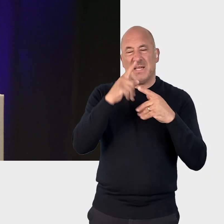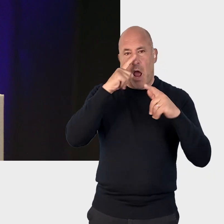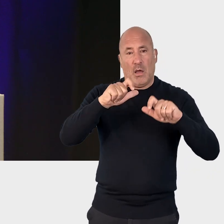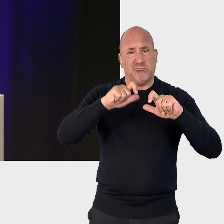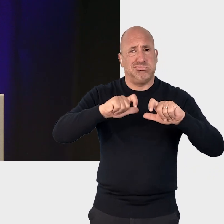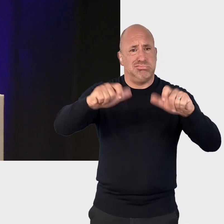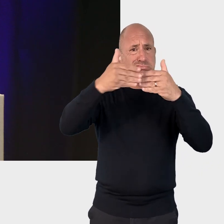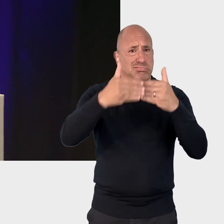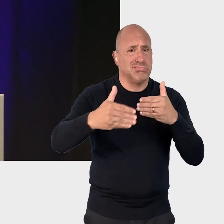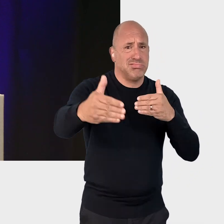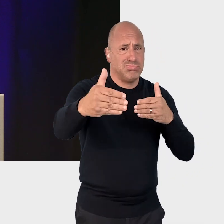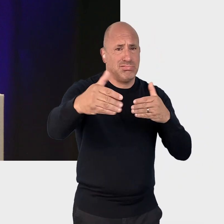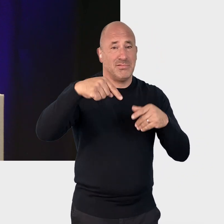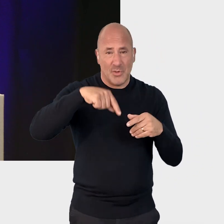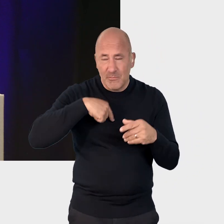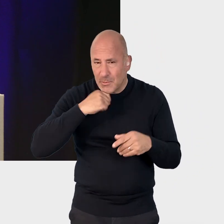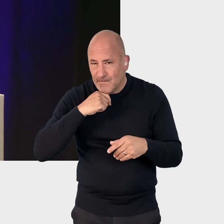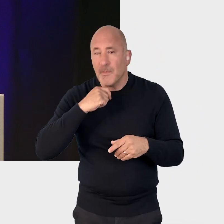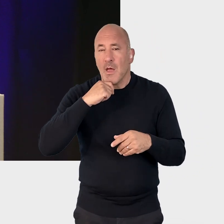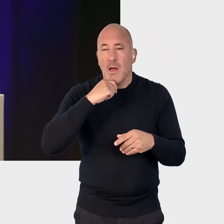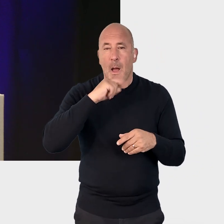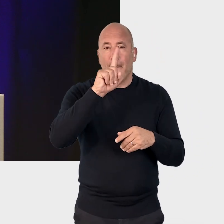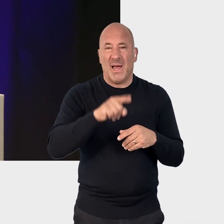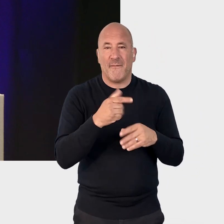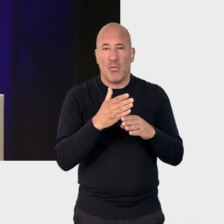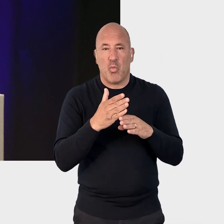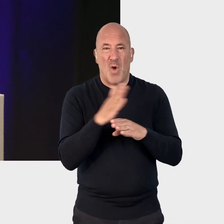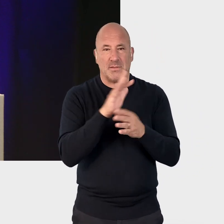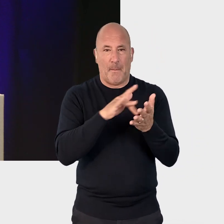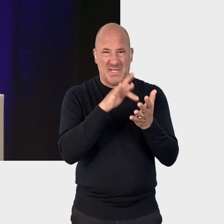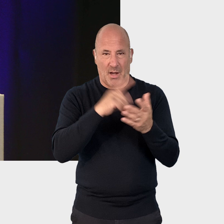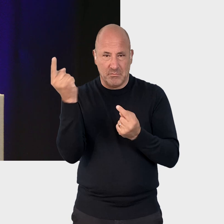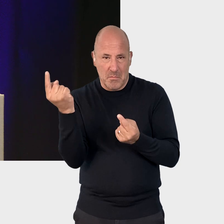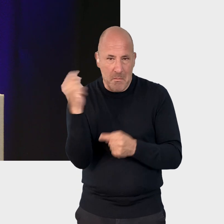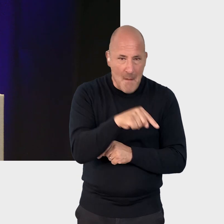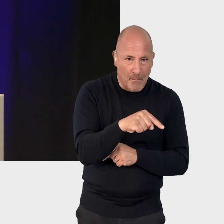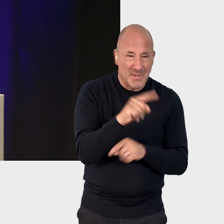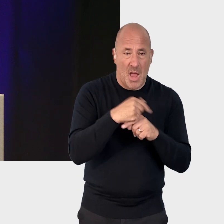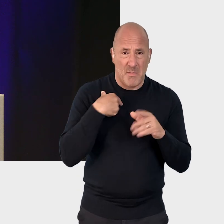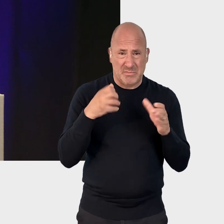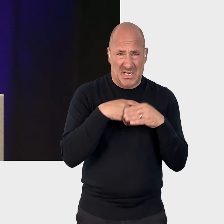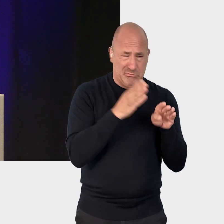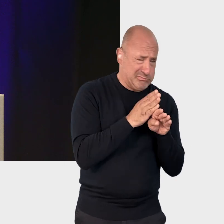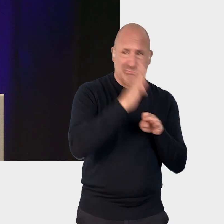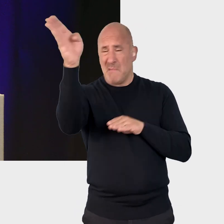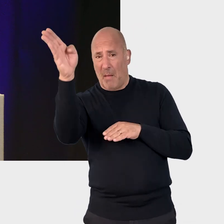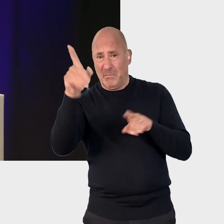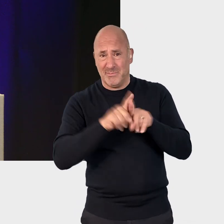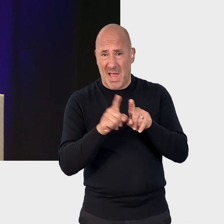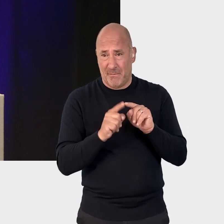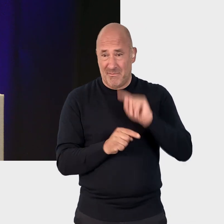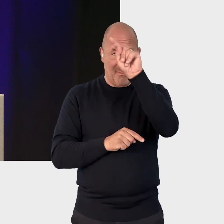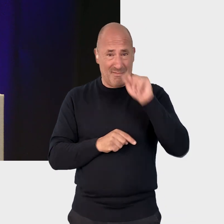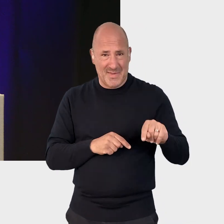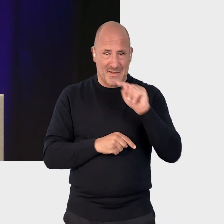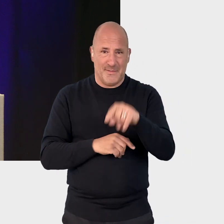find ways to sustain this provision in years to come. So this programme included bringing people up to the West Midlands and also our